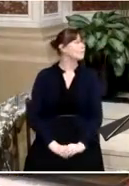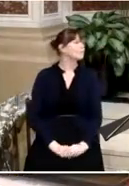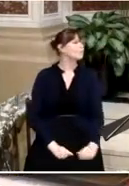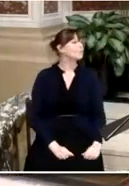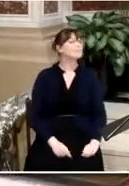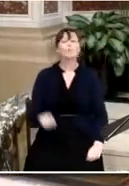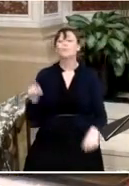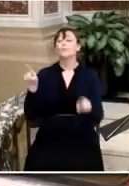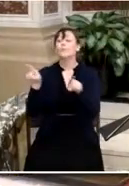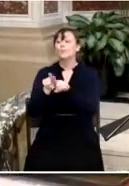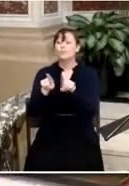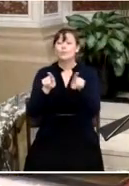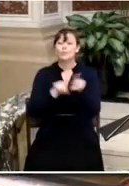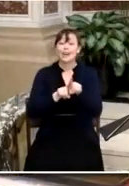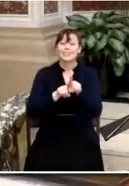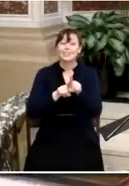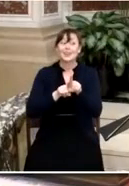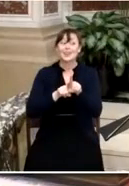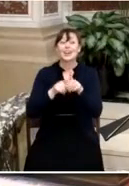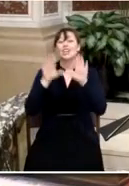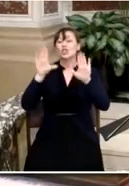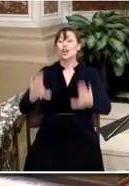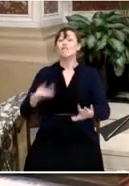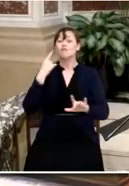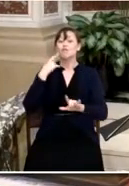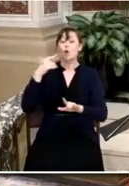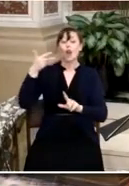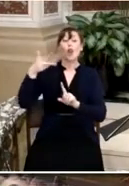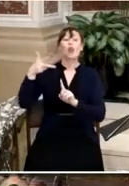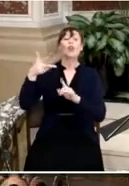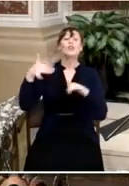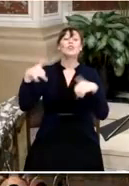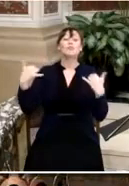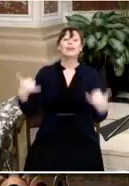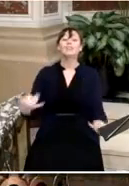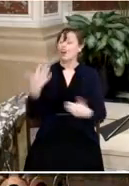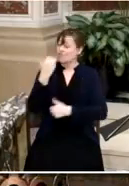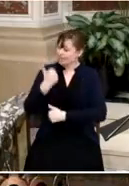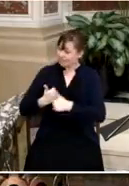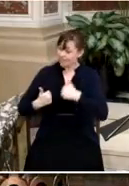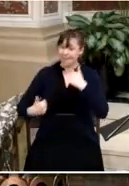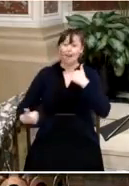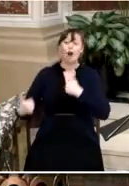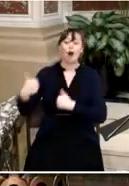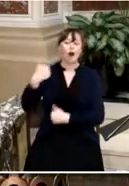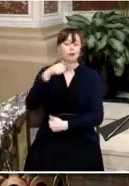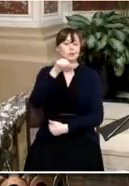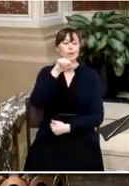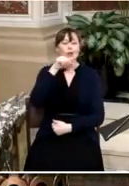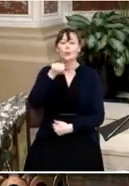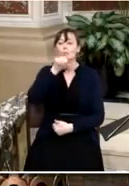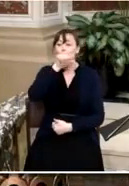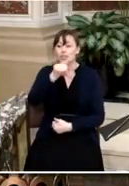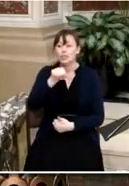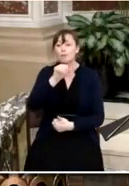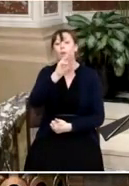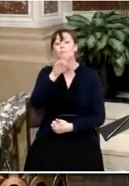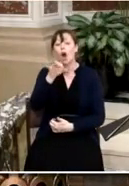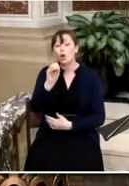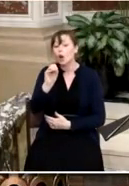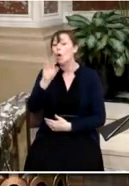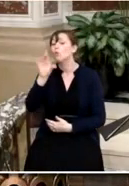I am also grateful for the presence of our auxiliary bishops, Bishop Mario and Bishop